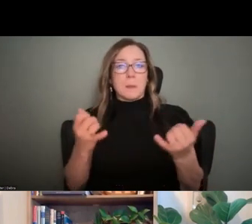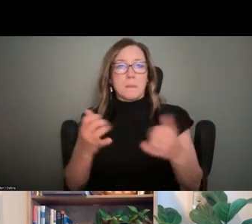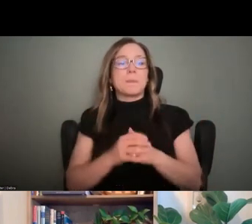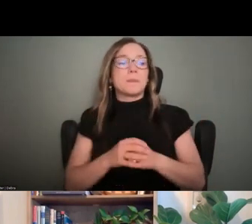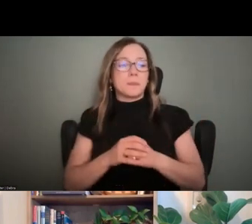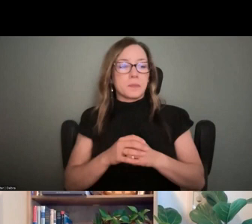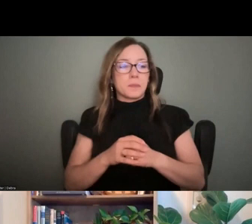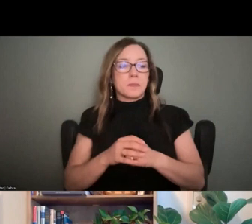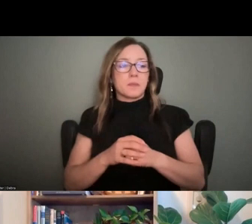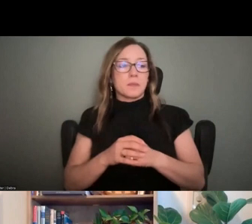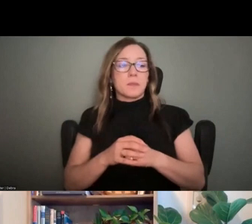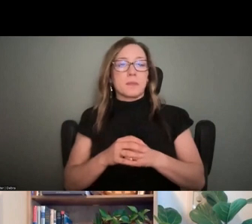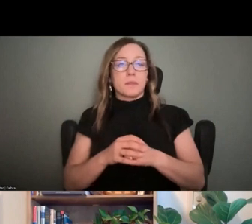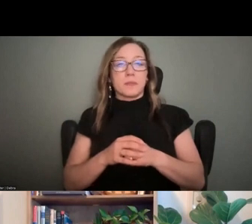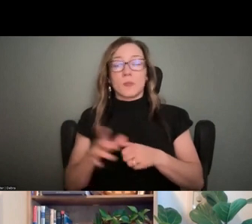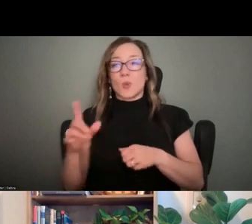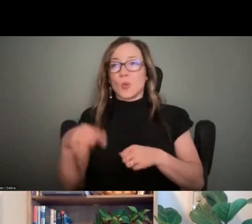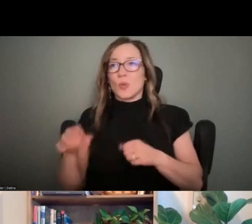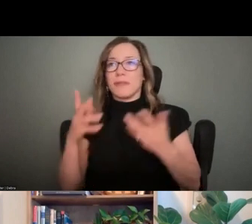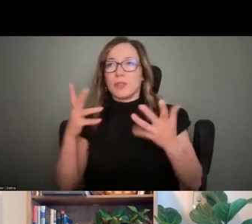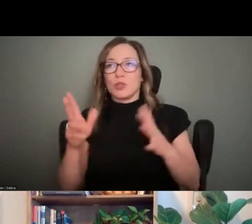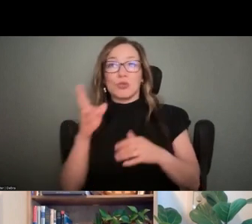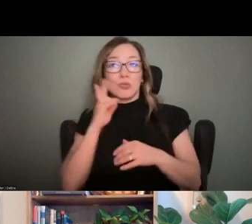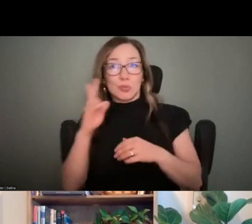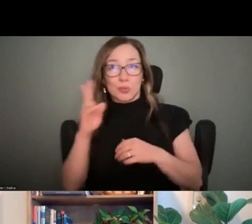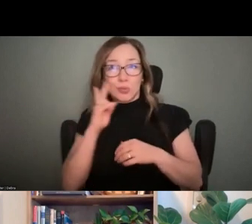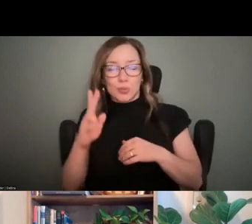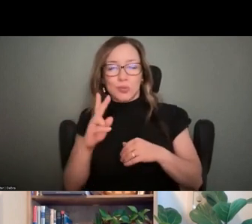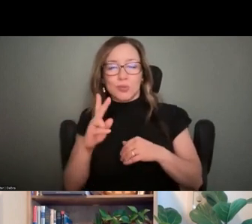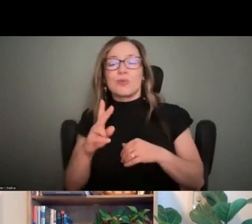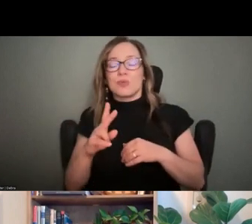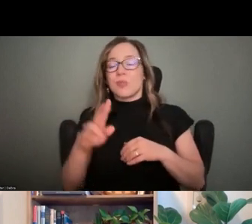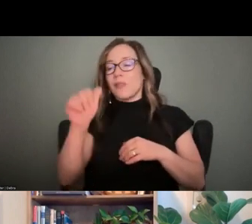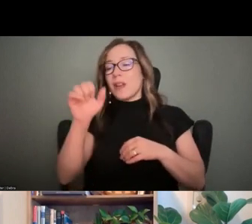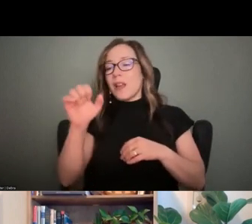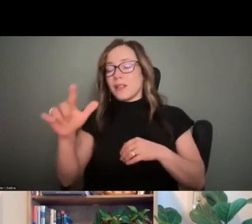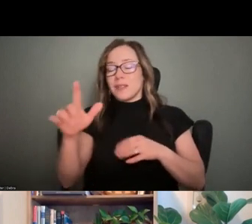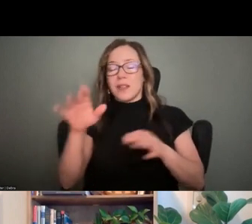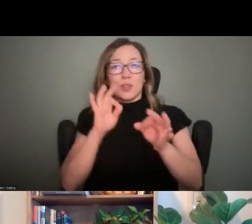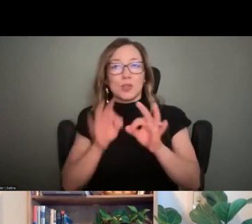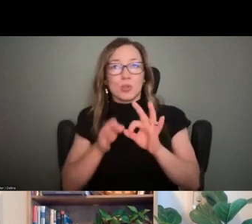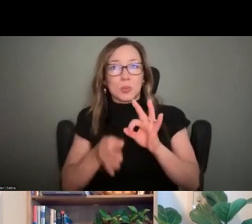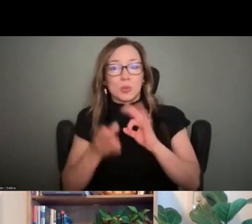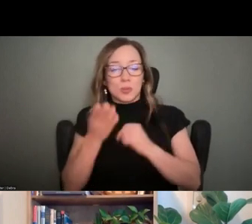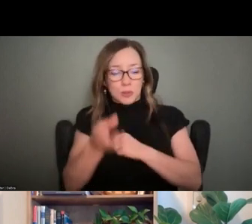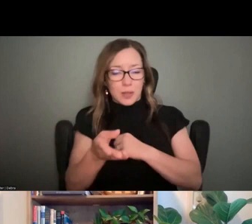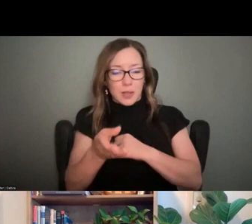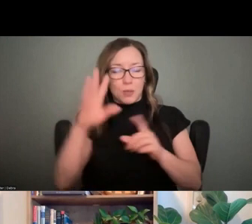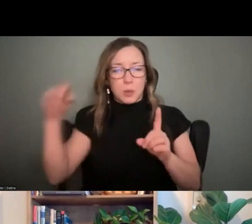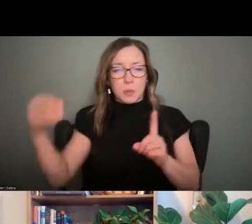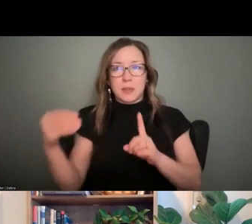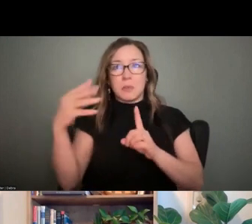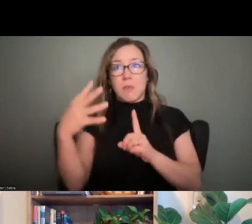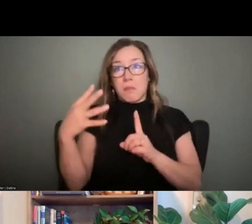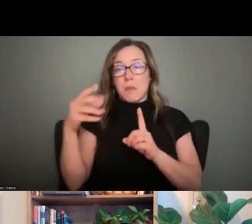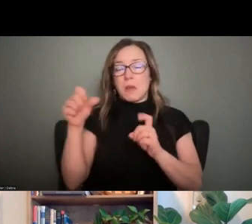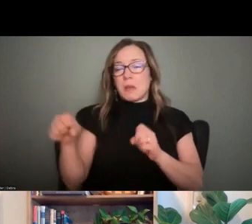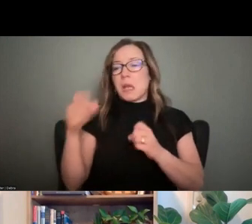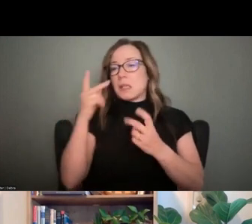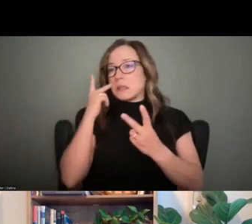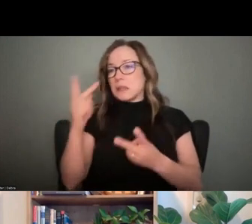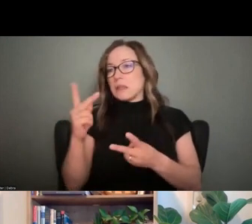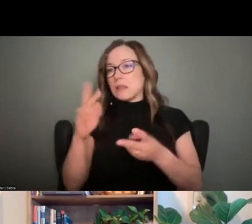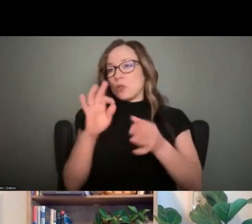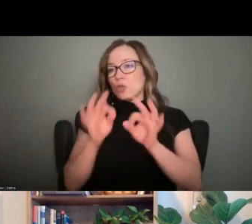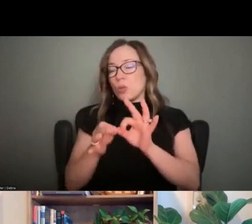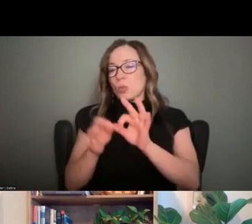summit. As you have likely observed, the video stream of an ASL interpreter will be spotlighted so attendees can view the